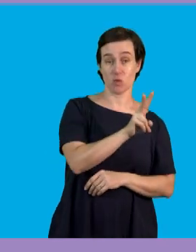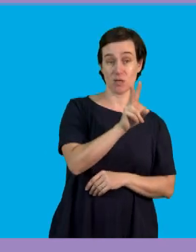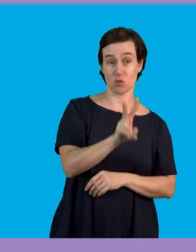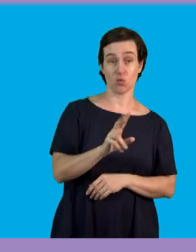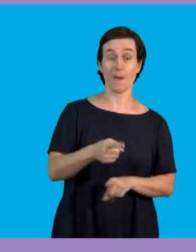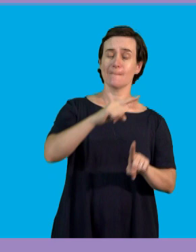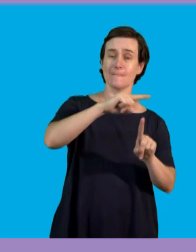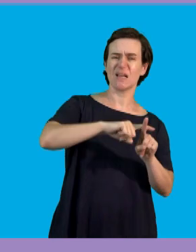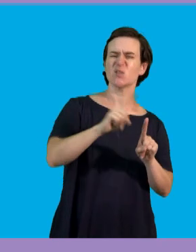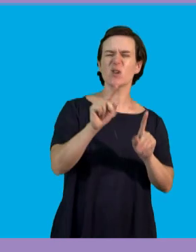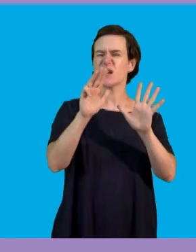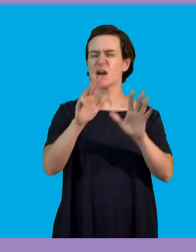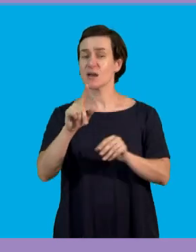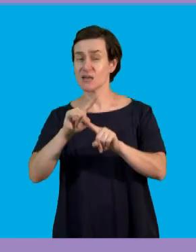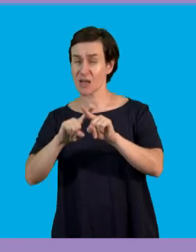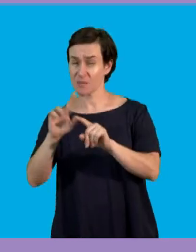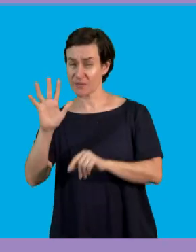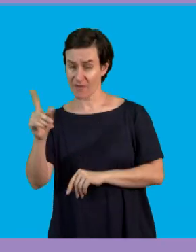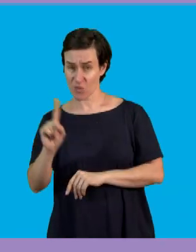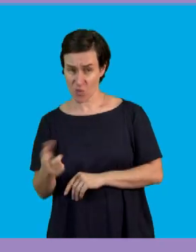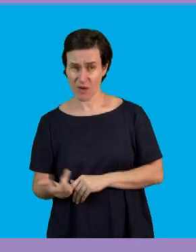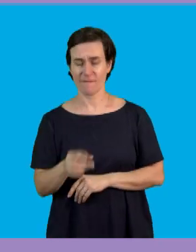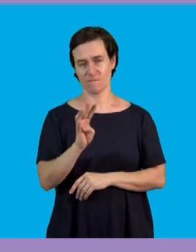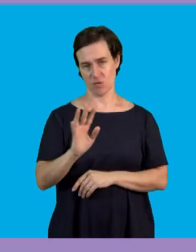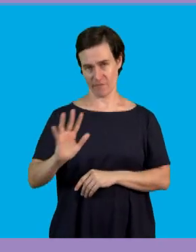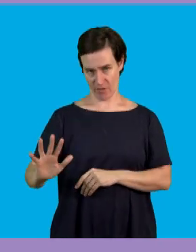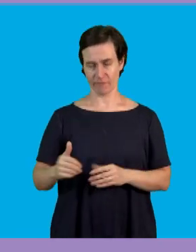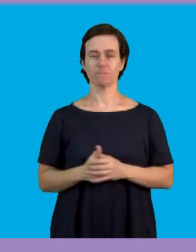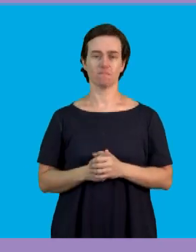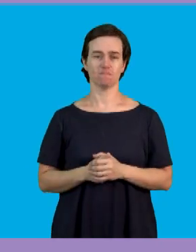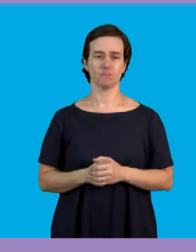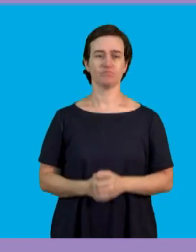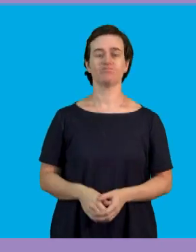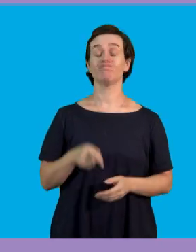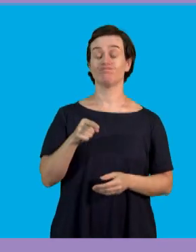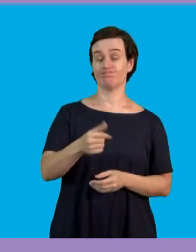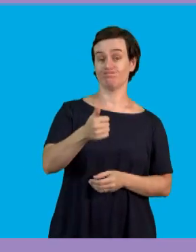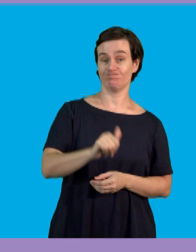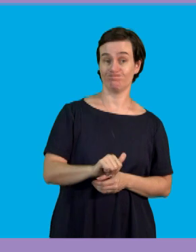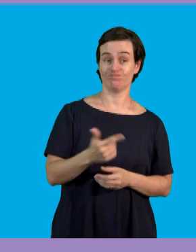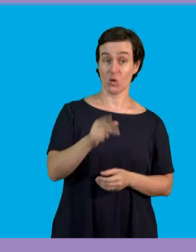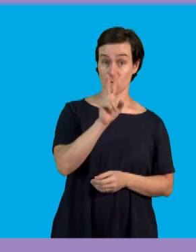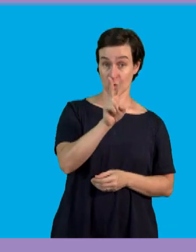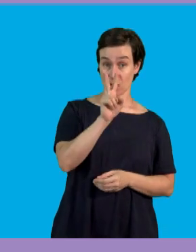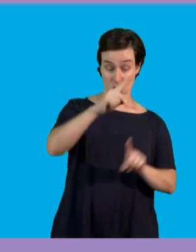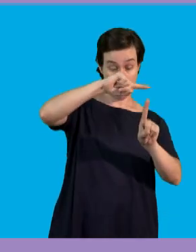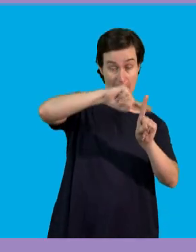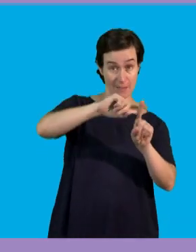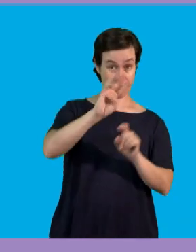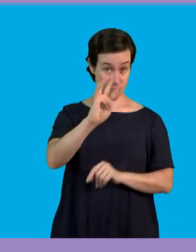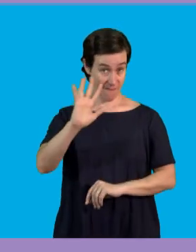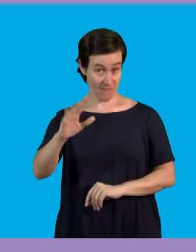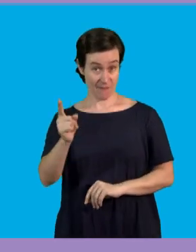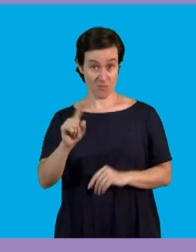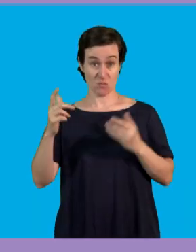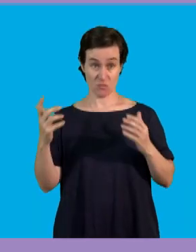plus 9 multiplied by 5 is 45. And when I add those two, it's